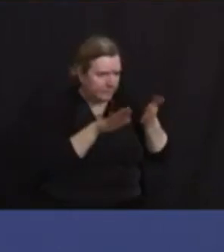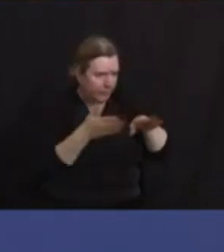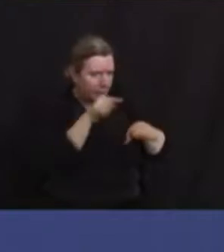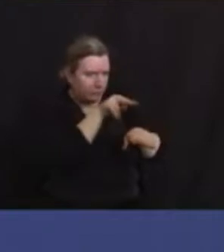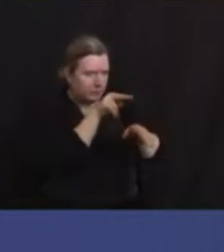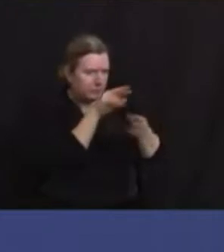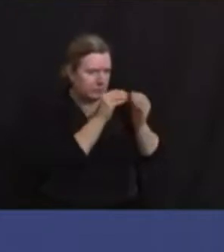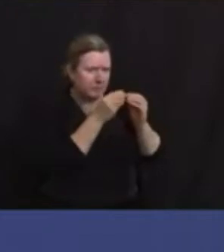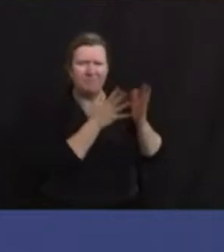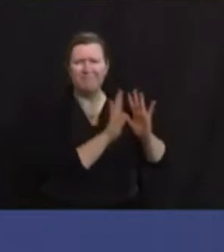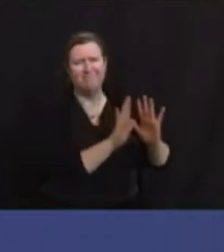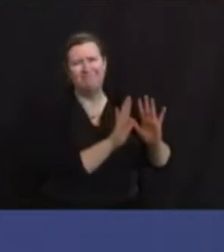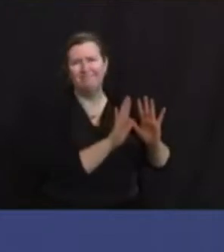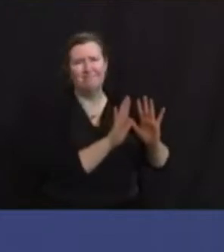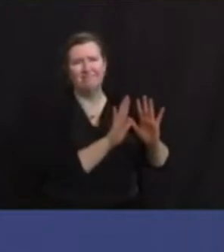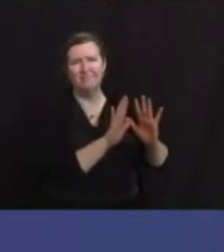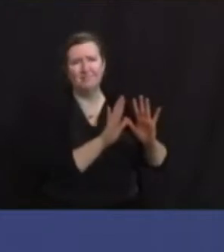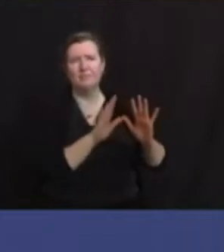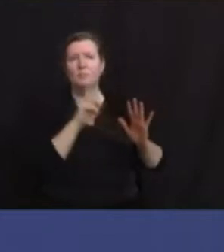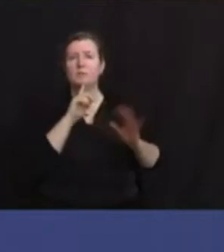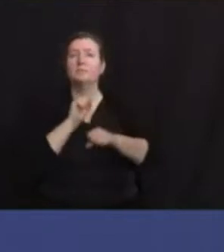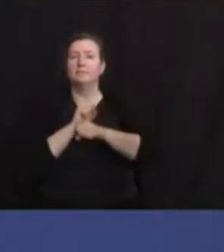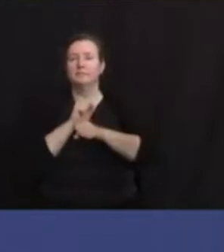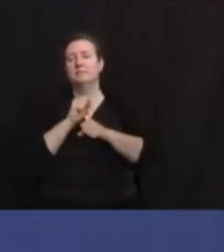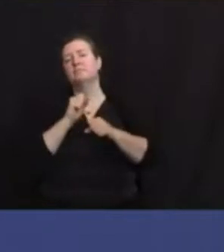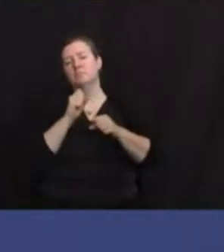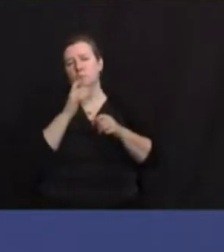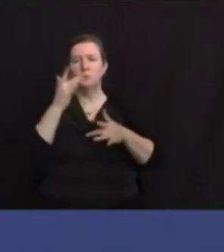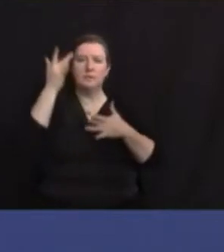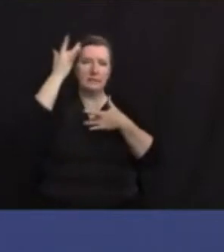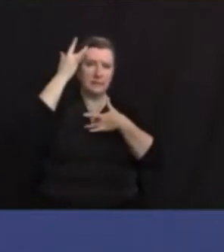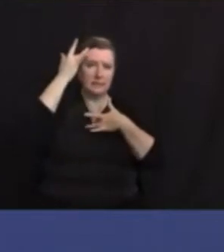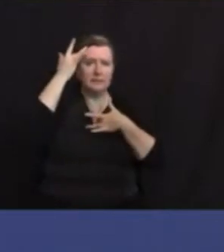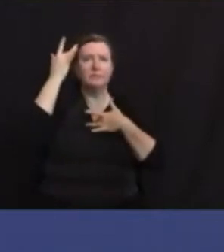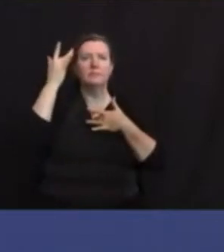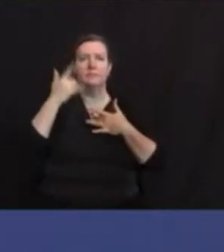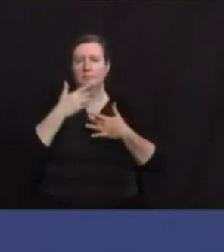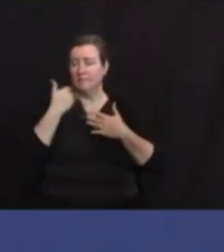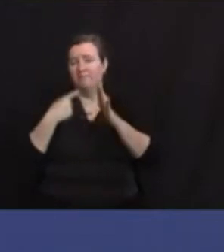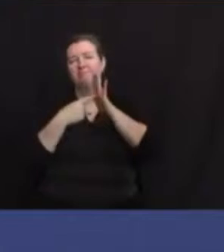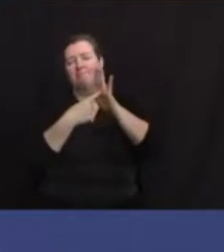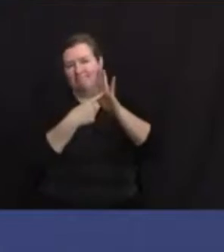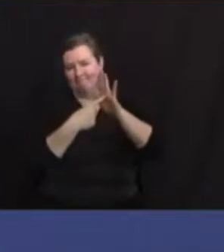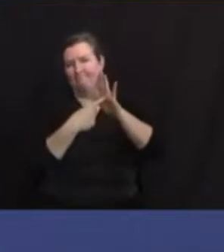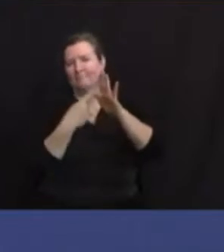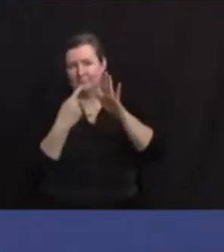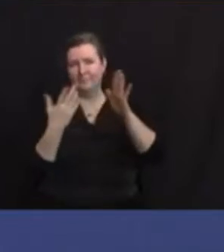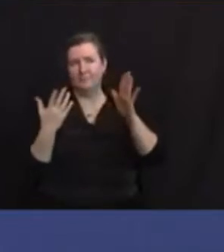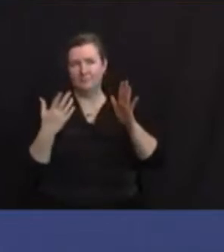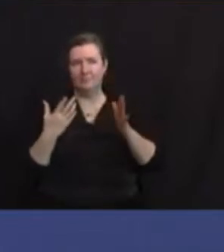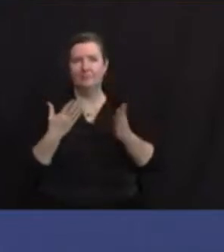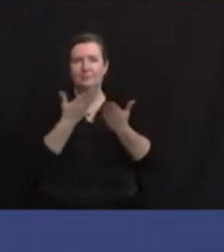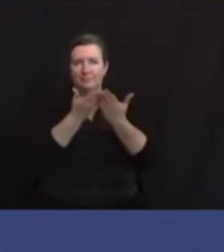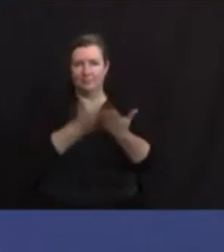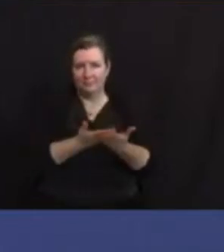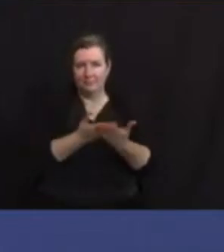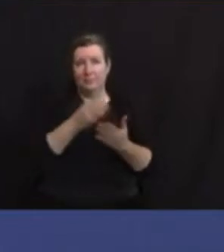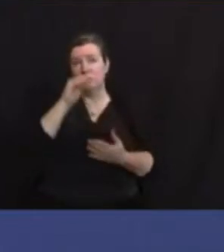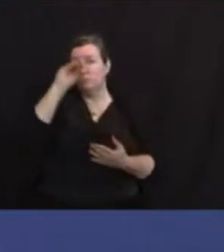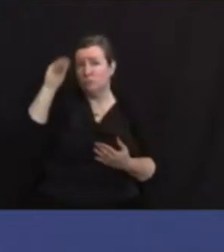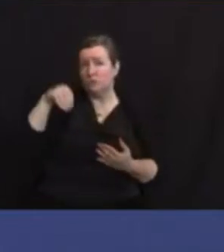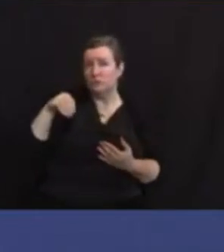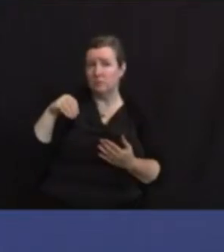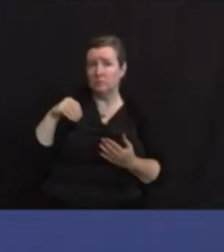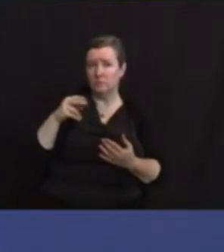who's actually getting sick with this. The positivity is higher than we'd like, without question about to that point. But as I mentioned